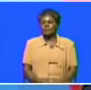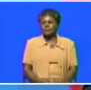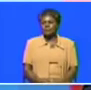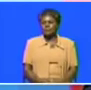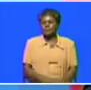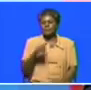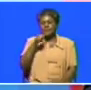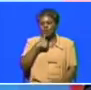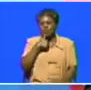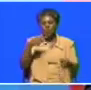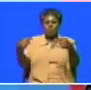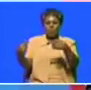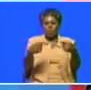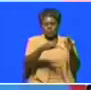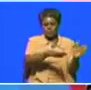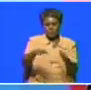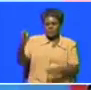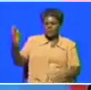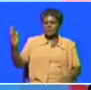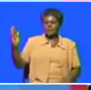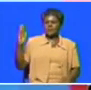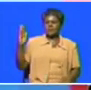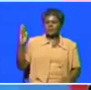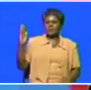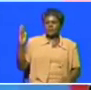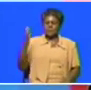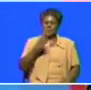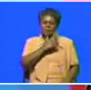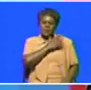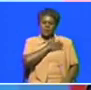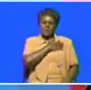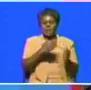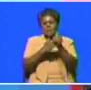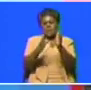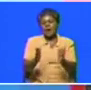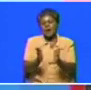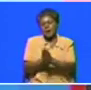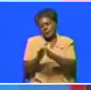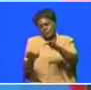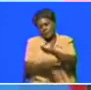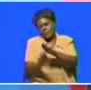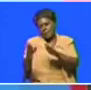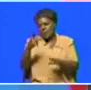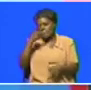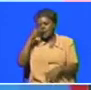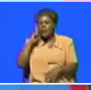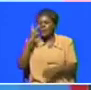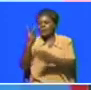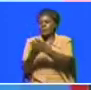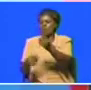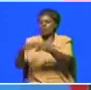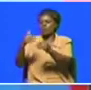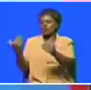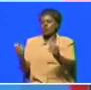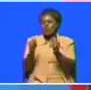the latest battle fronts. Meanwhile, the security details of NASA flag bearer Raila Odinga and his running mate Kalonzo Musyoka have been withdrawn by the